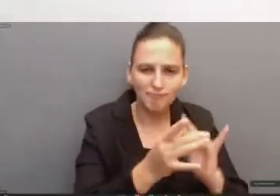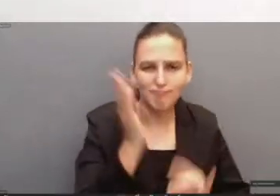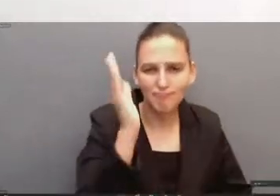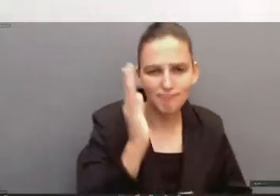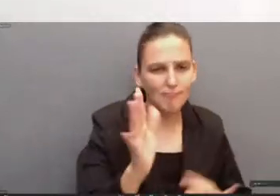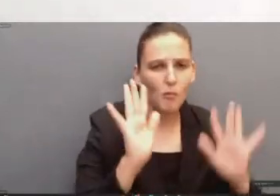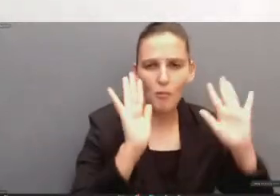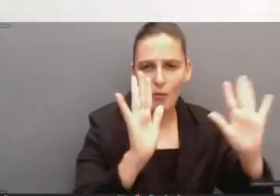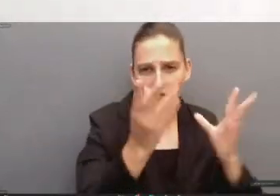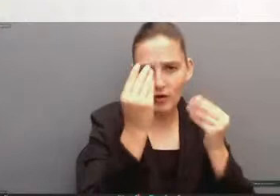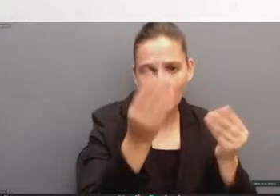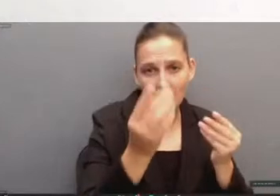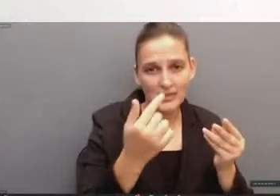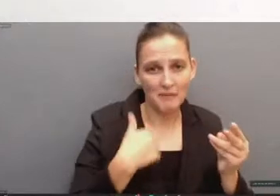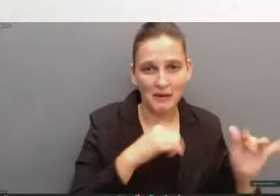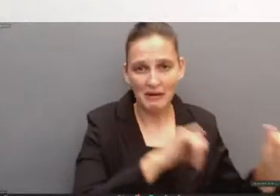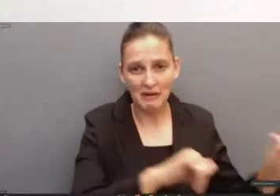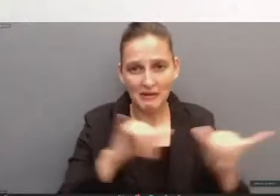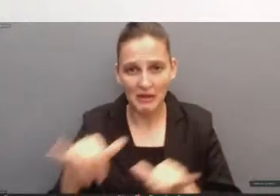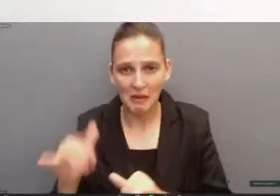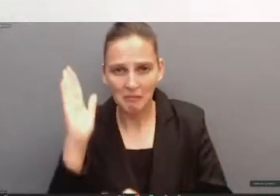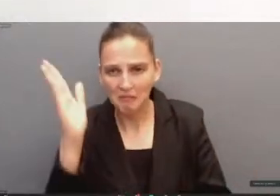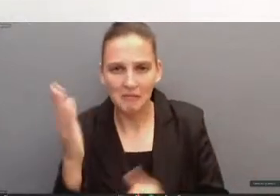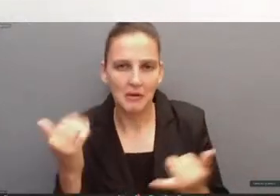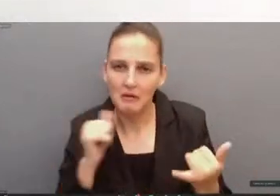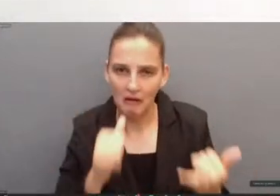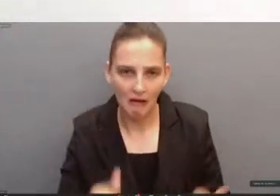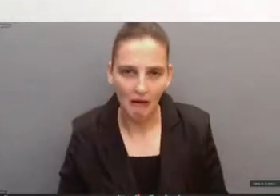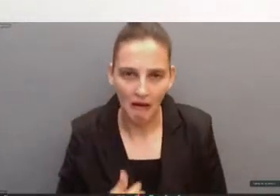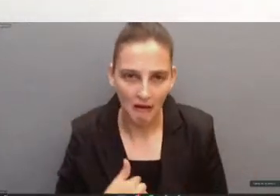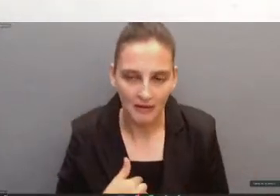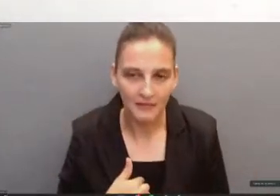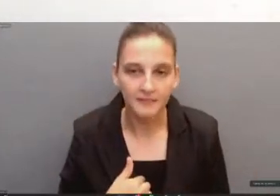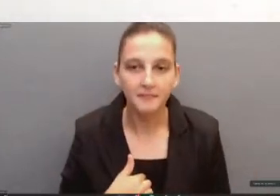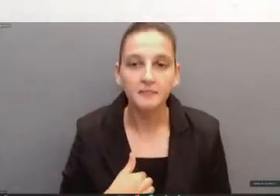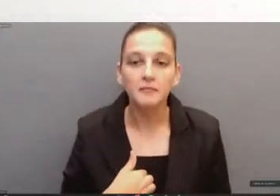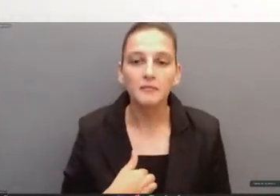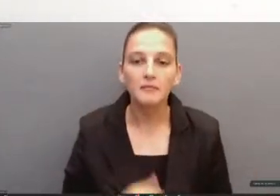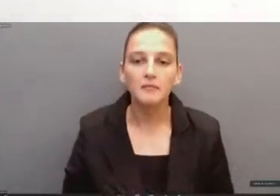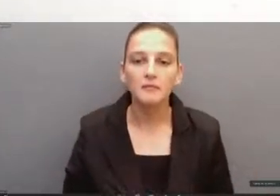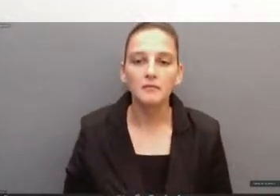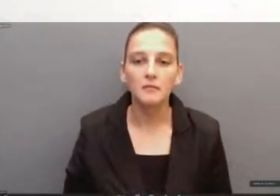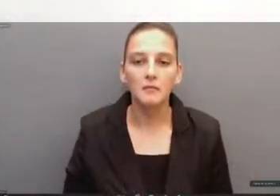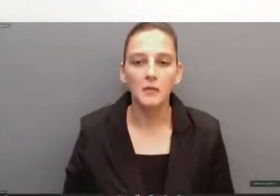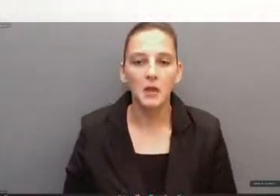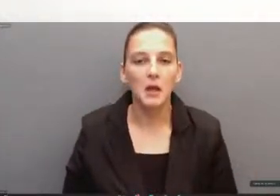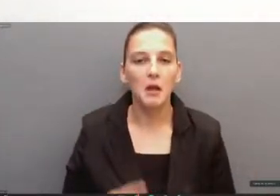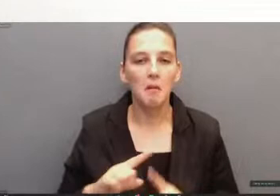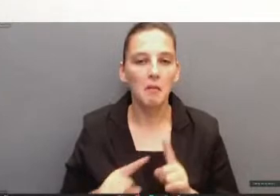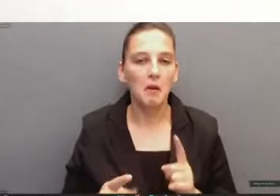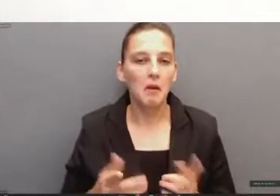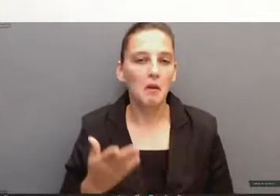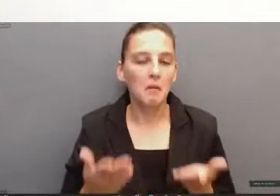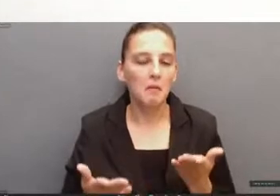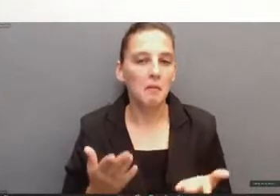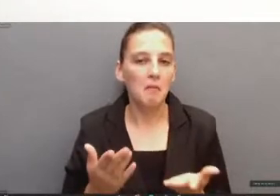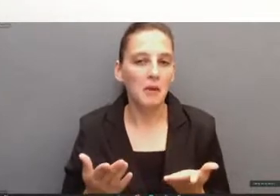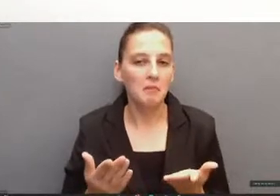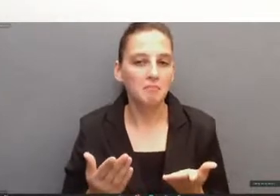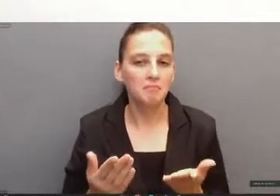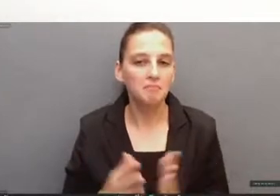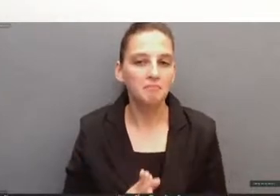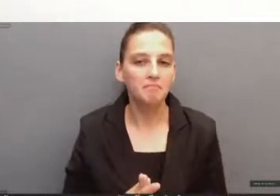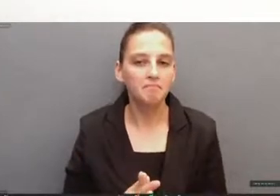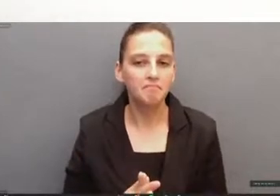provided over a course of a couple of presentations, but maybe to be a bit provocative in terms of how